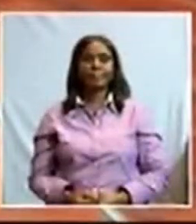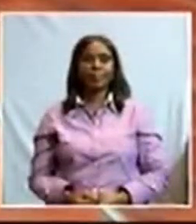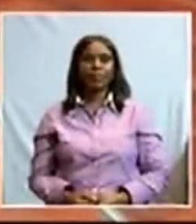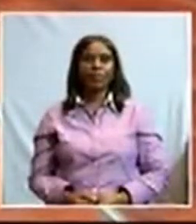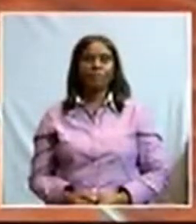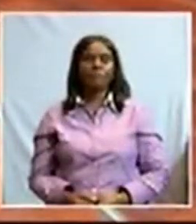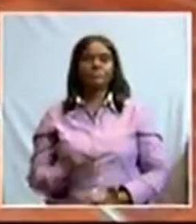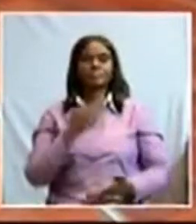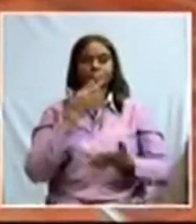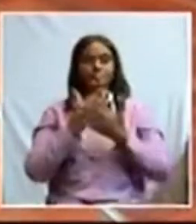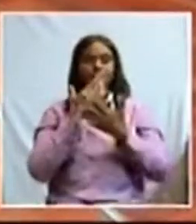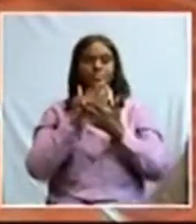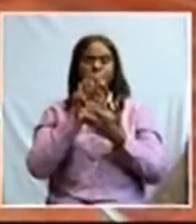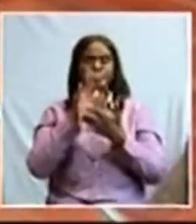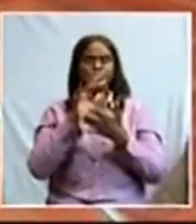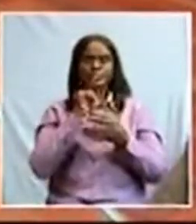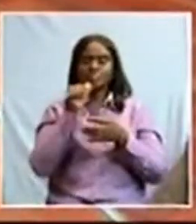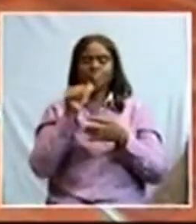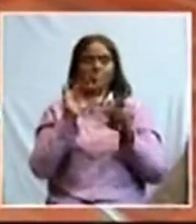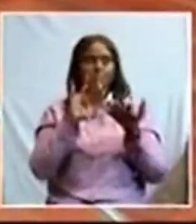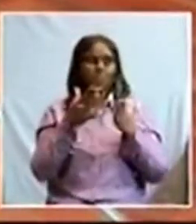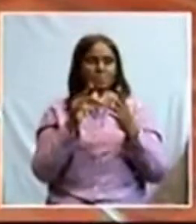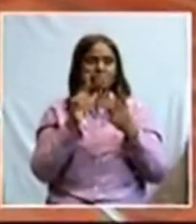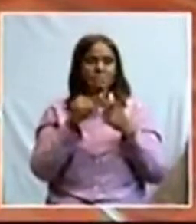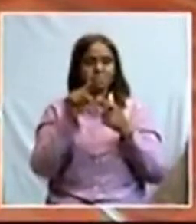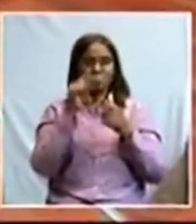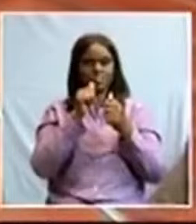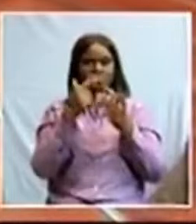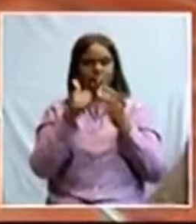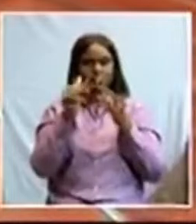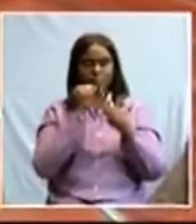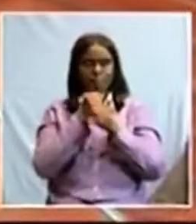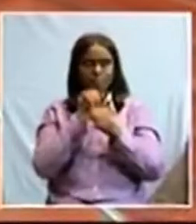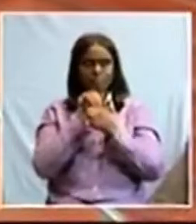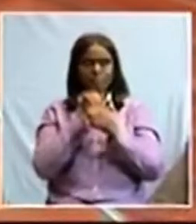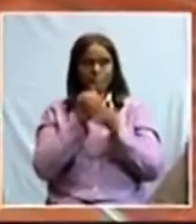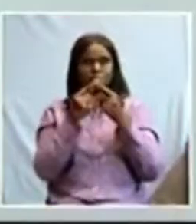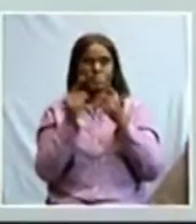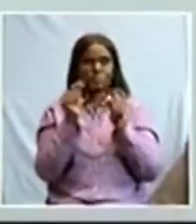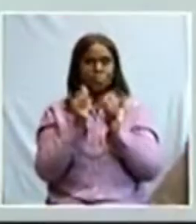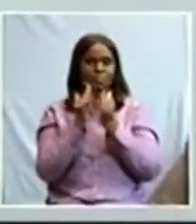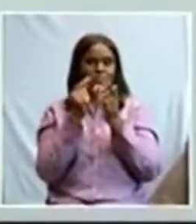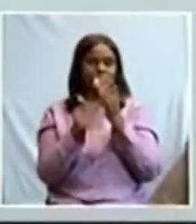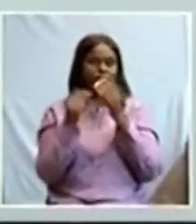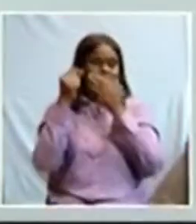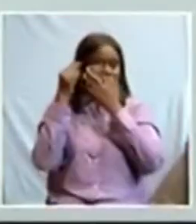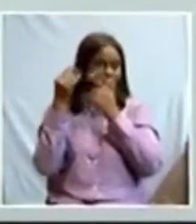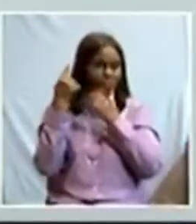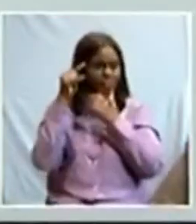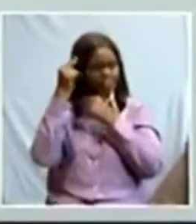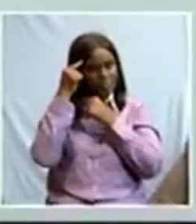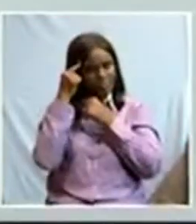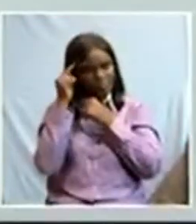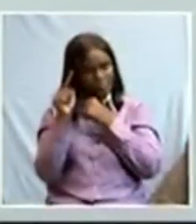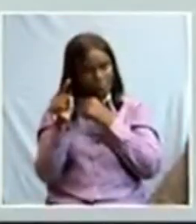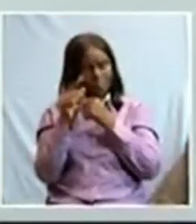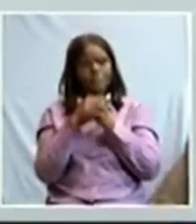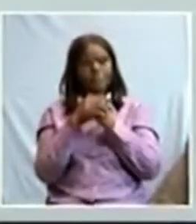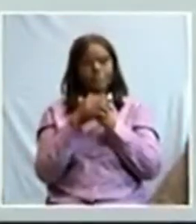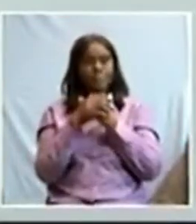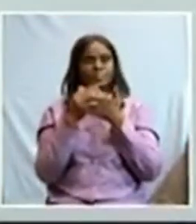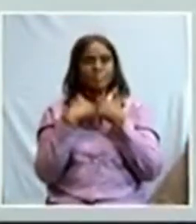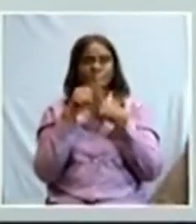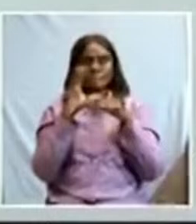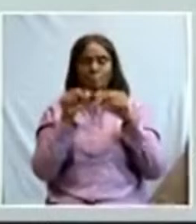On a fair scale, not being unfair to you, because what you are doing is contrary to the expectation of government. You have